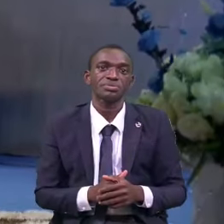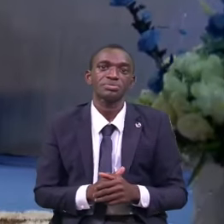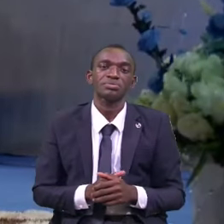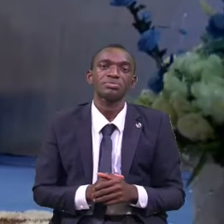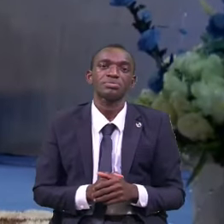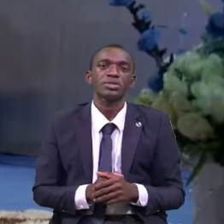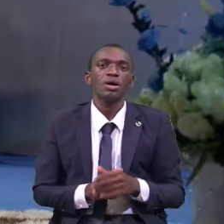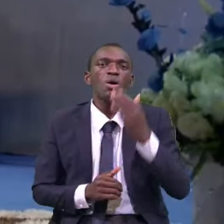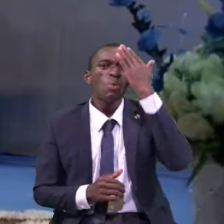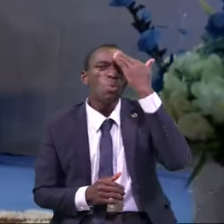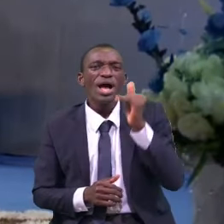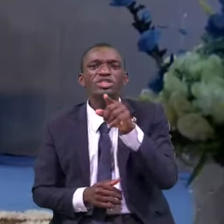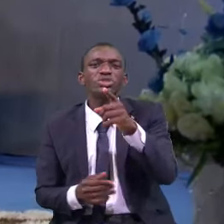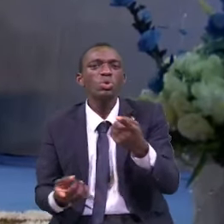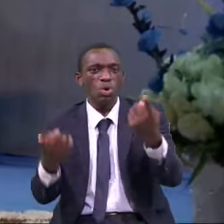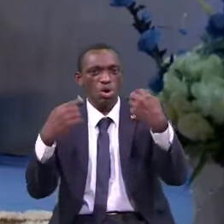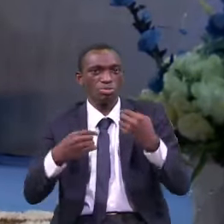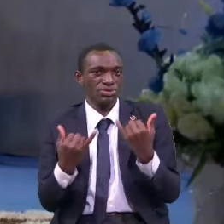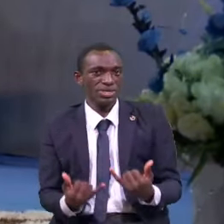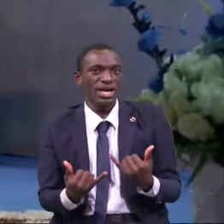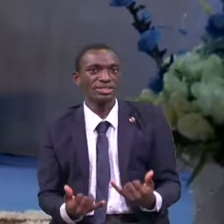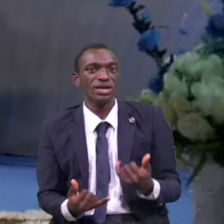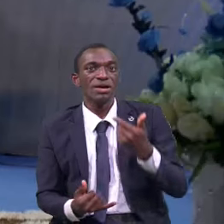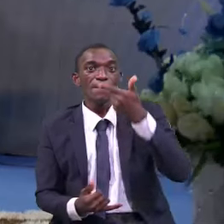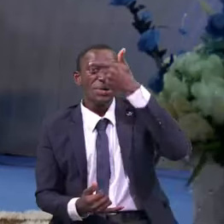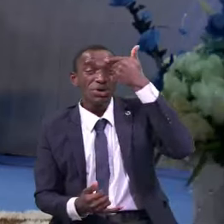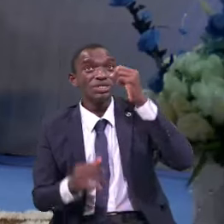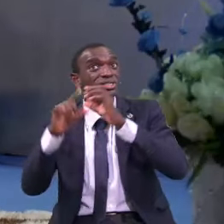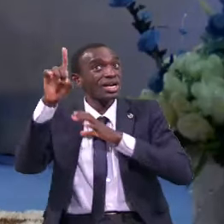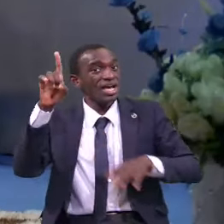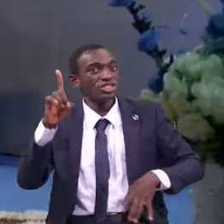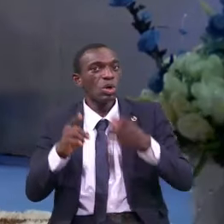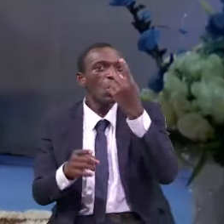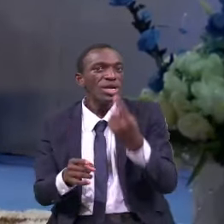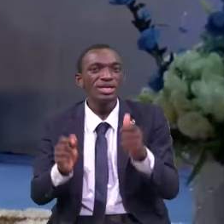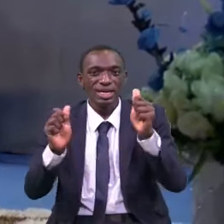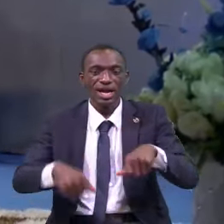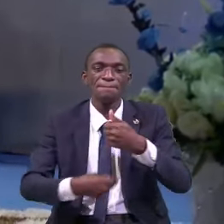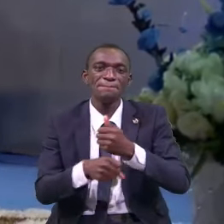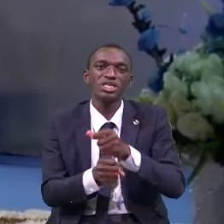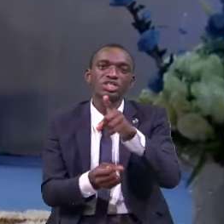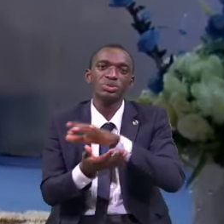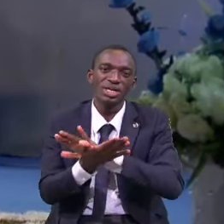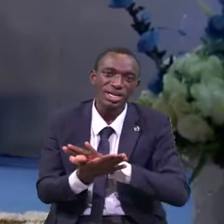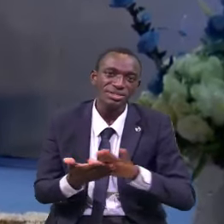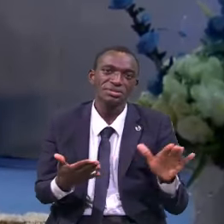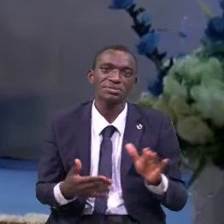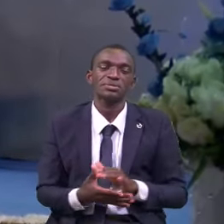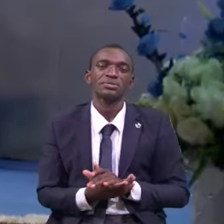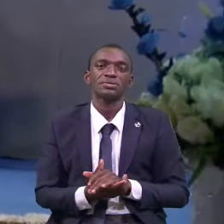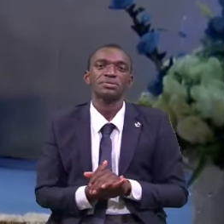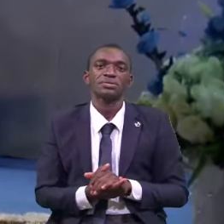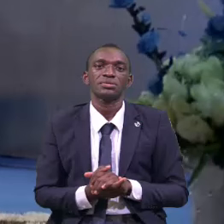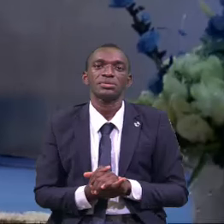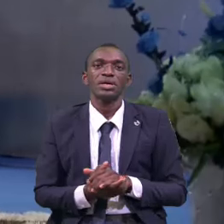Why are you coming tonight? Because Christ is the only one that can make you clean. And you want to